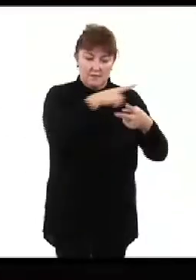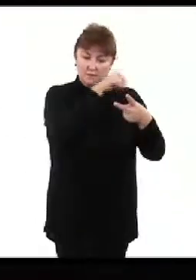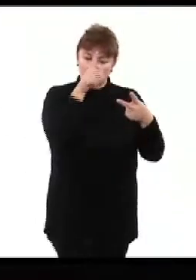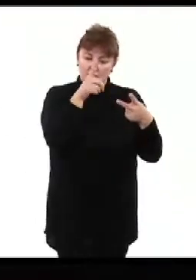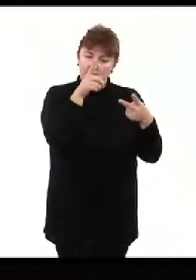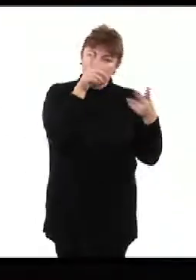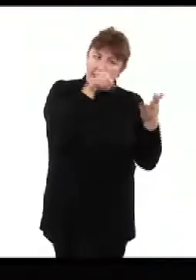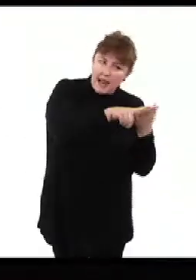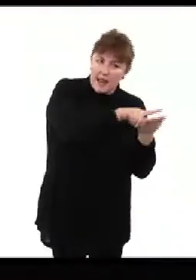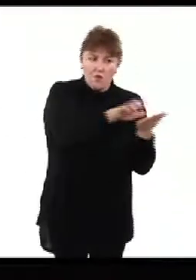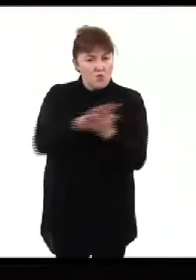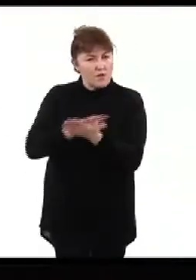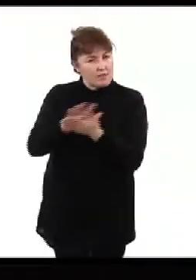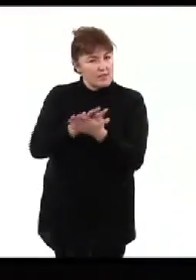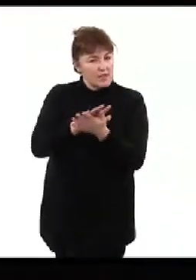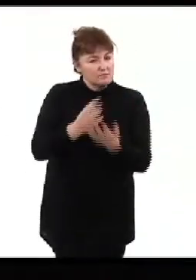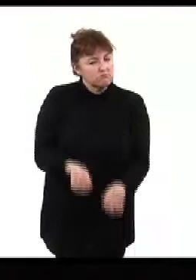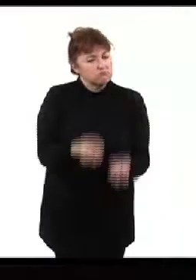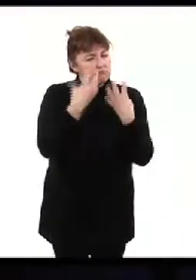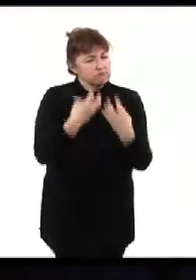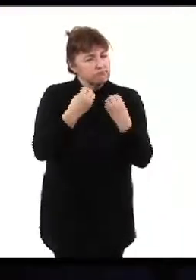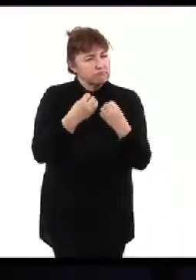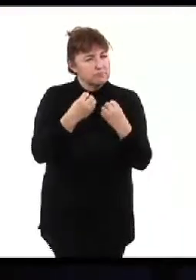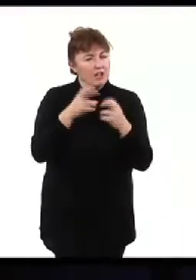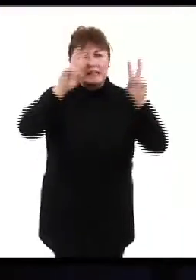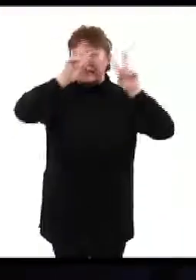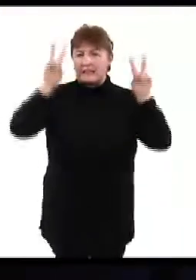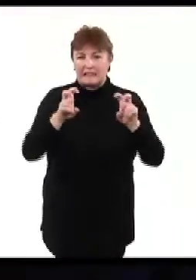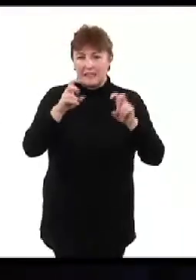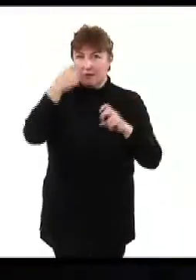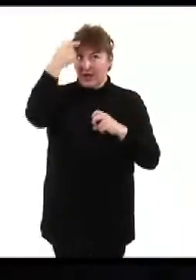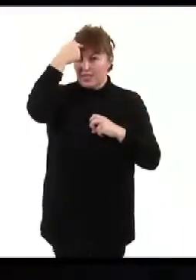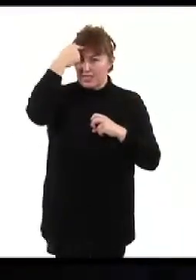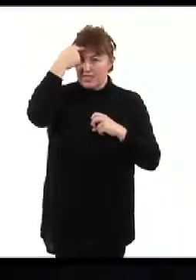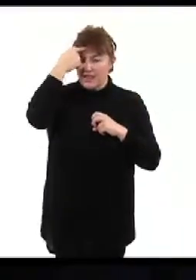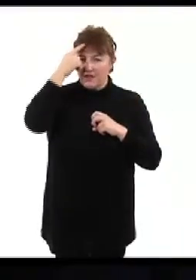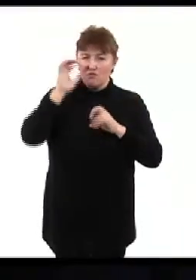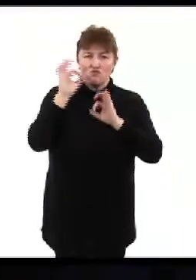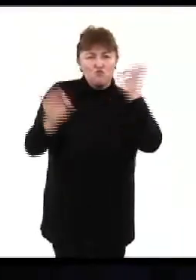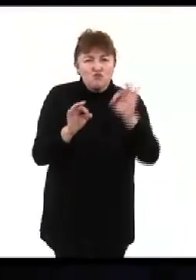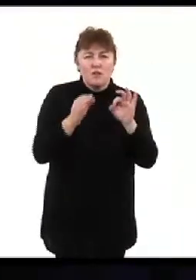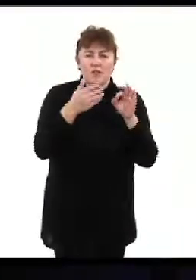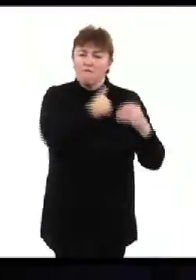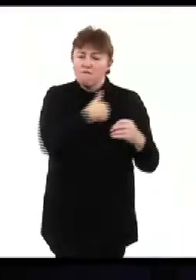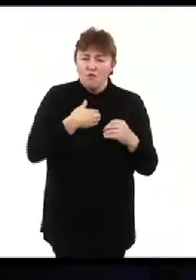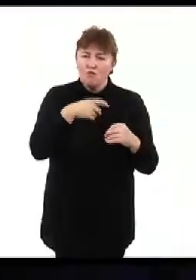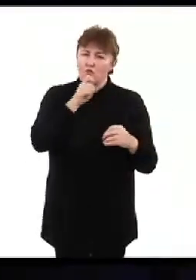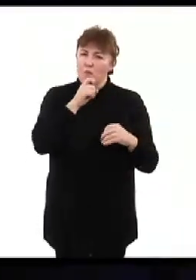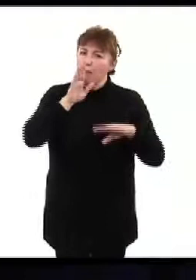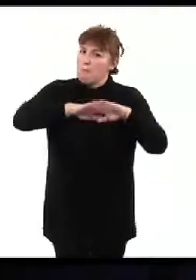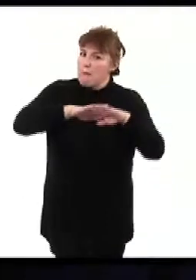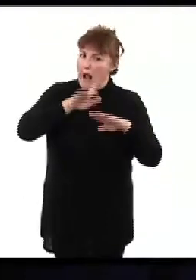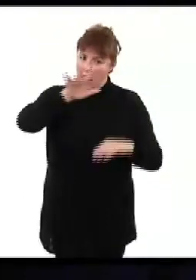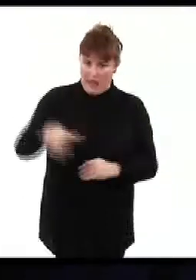about the brain organization for language. And then finally, I want to look at something that's kind of unique to sign languages, and this is whether